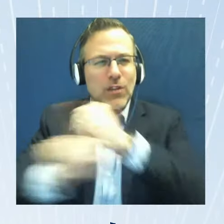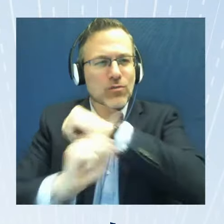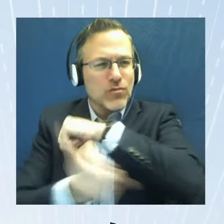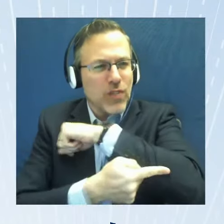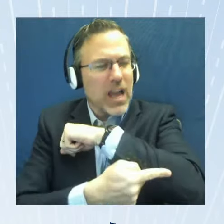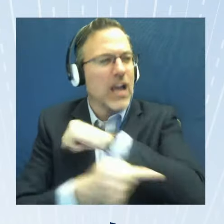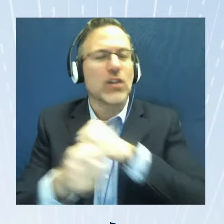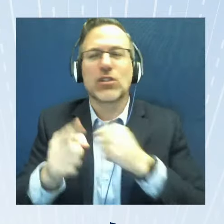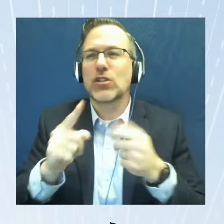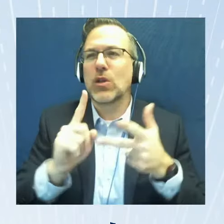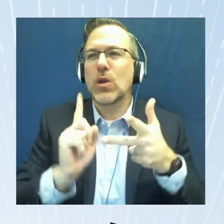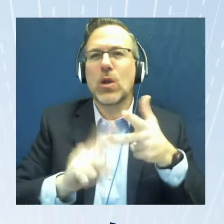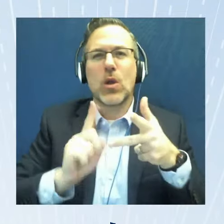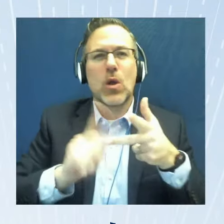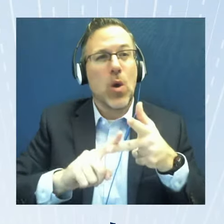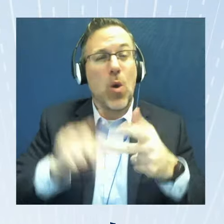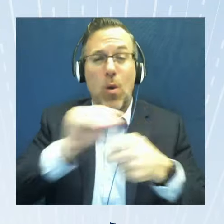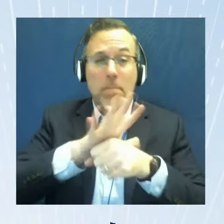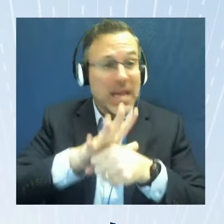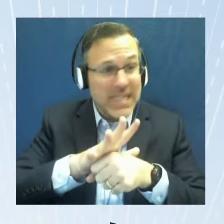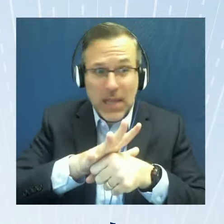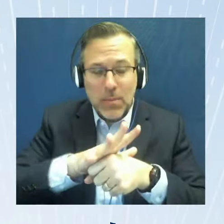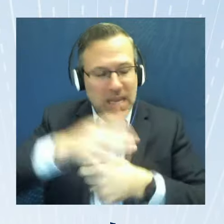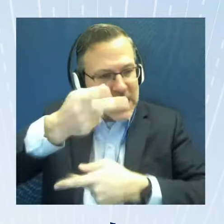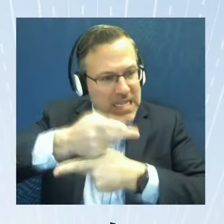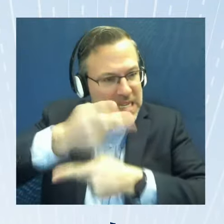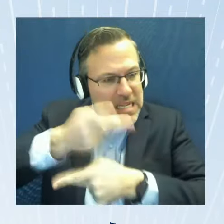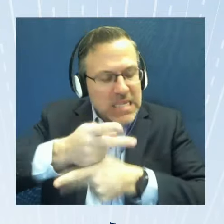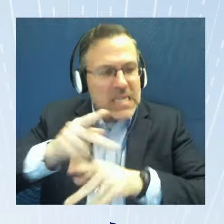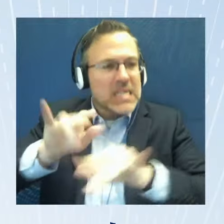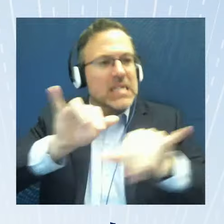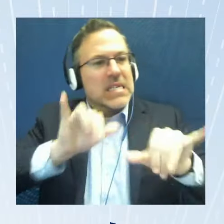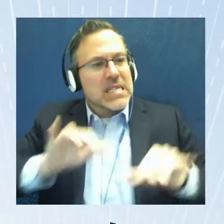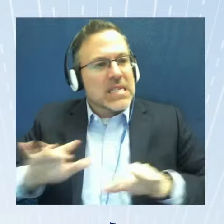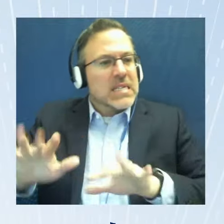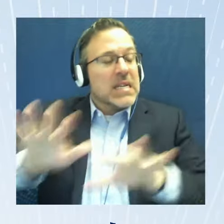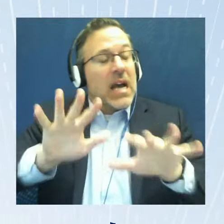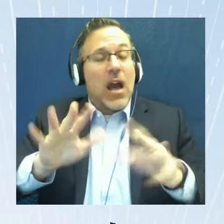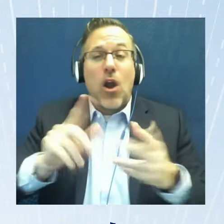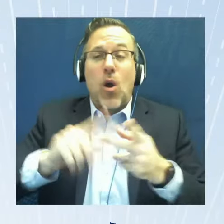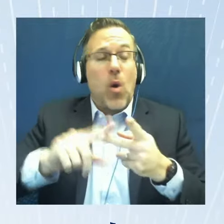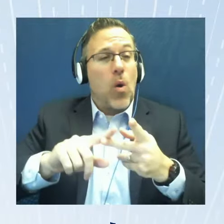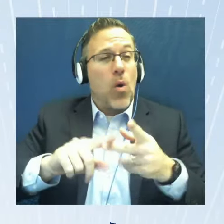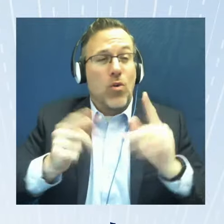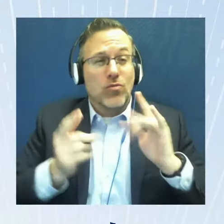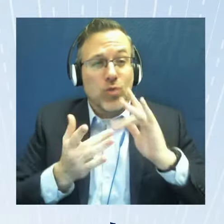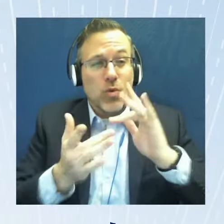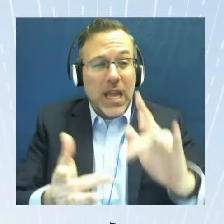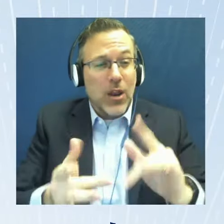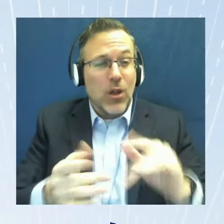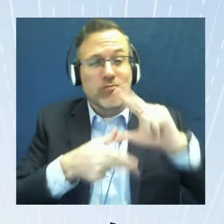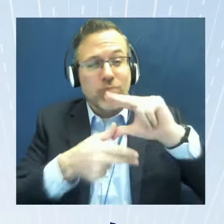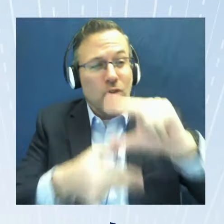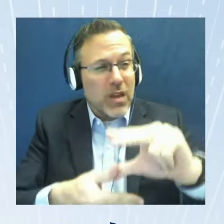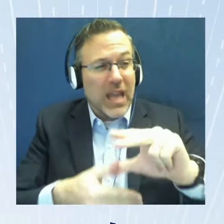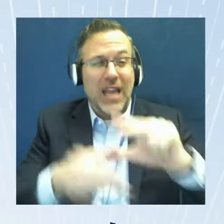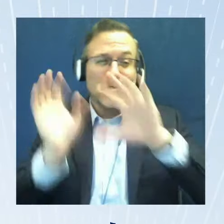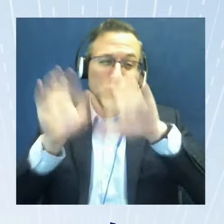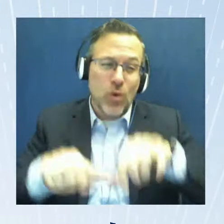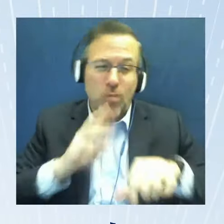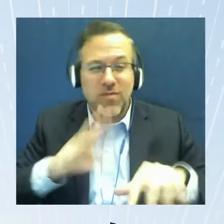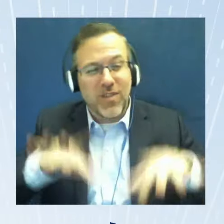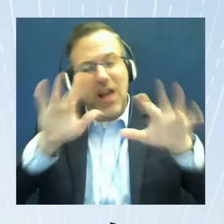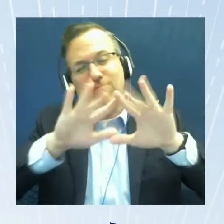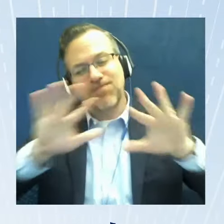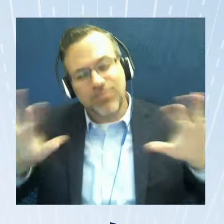work of pandemic response or dealing with a natural disaster, or even the work like we're talking about today